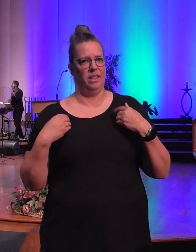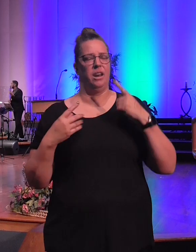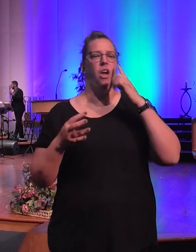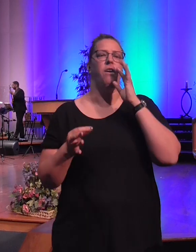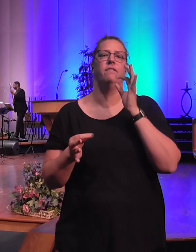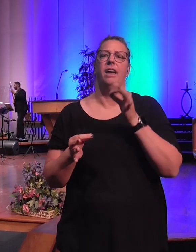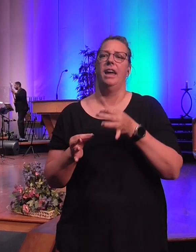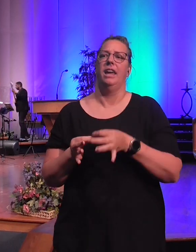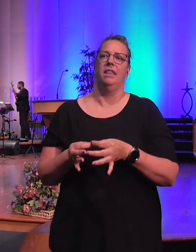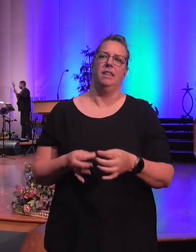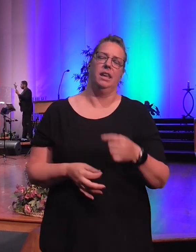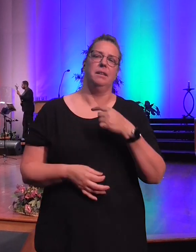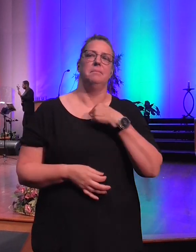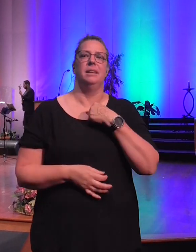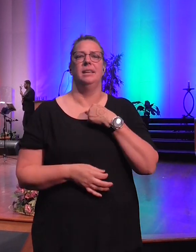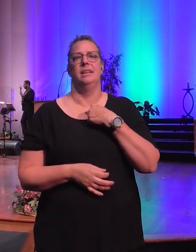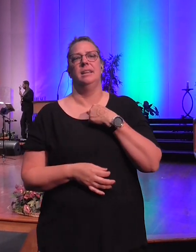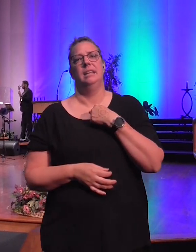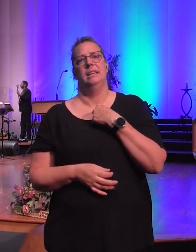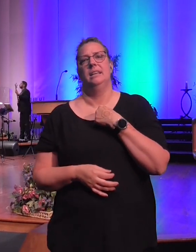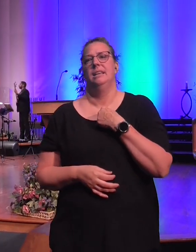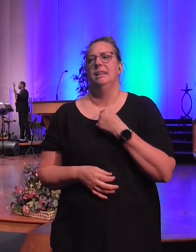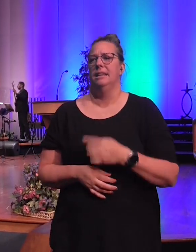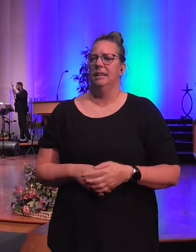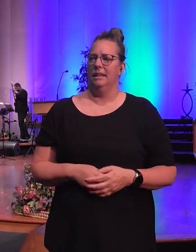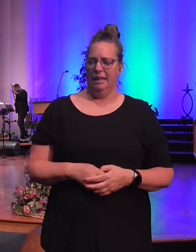Have a little faith in me.